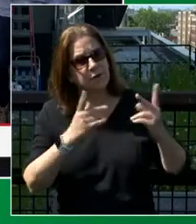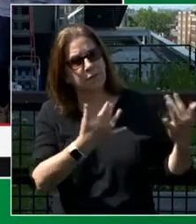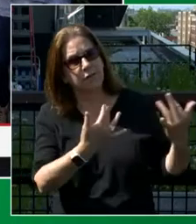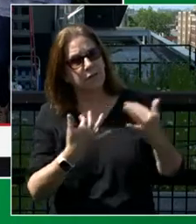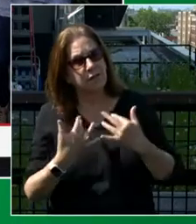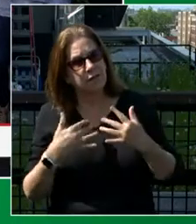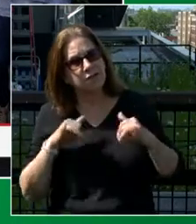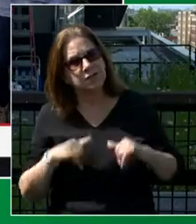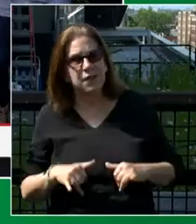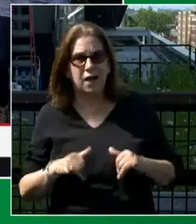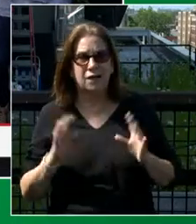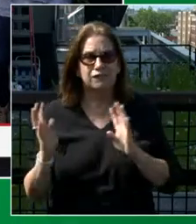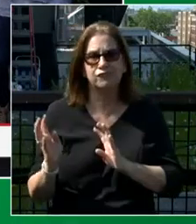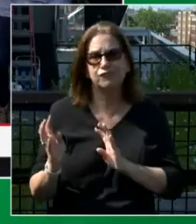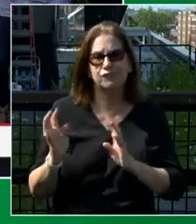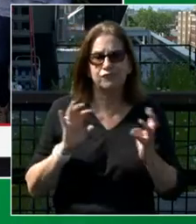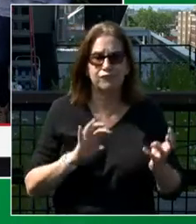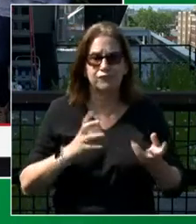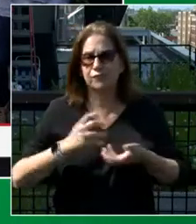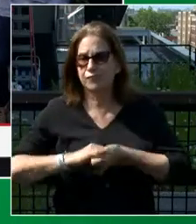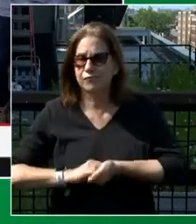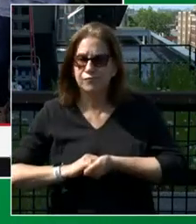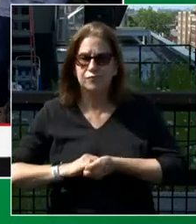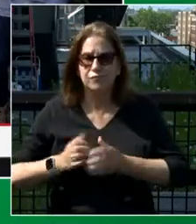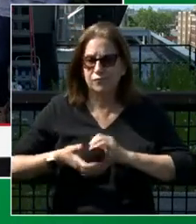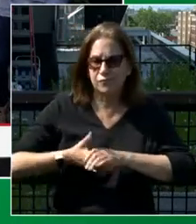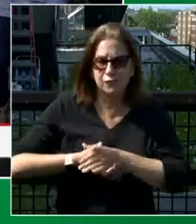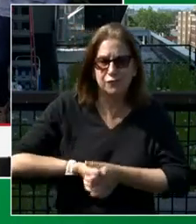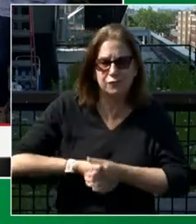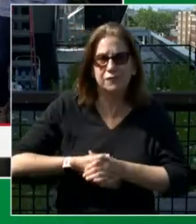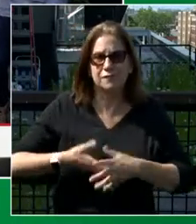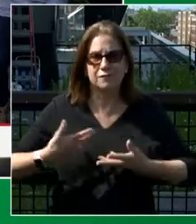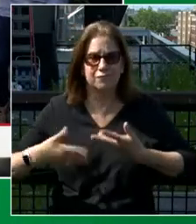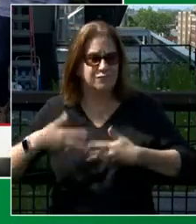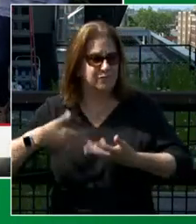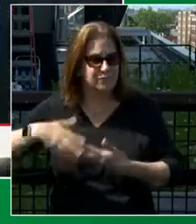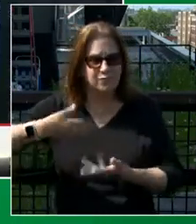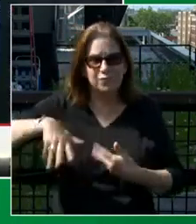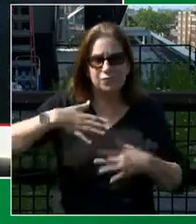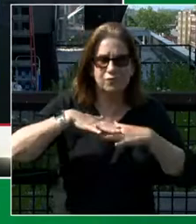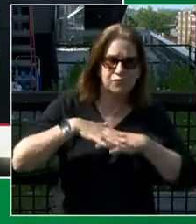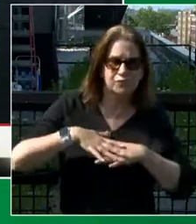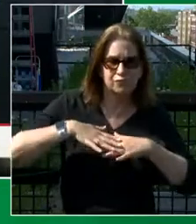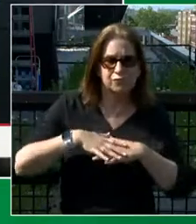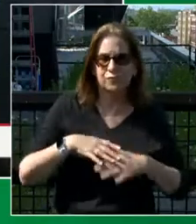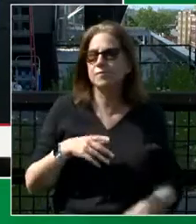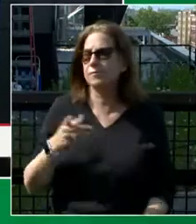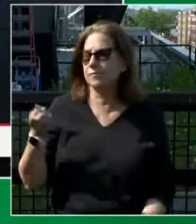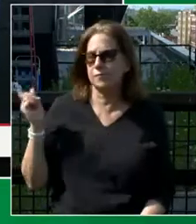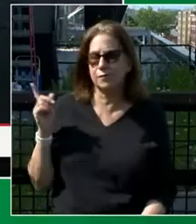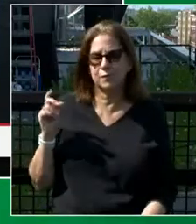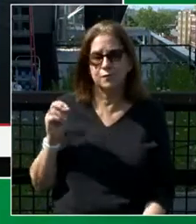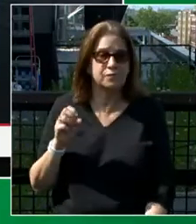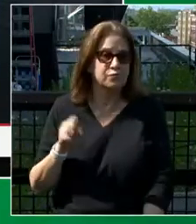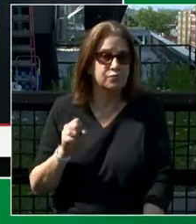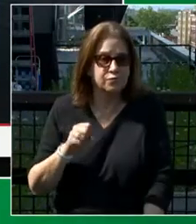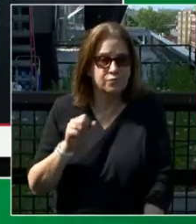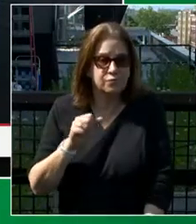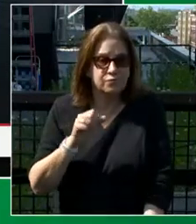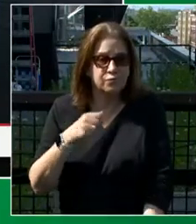hands or to hug. That's my question. Yeah. So it's been interesting to see because we had a large subset of our regulars who kind of stayed with